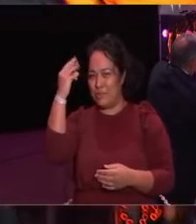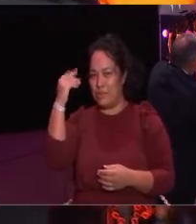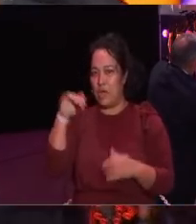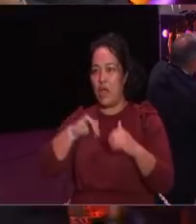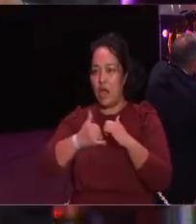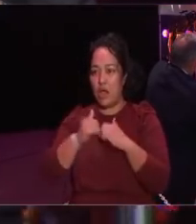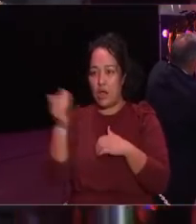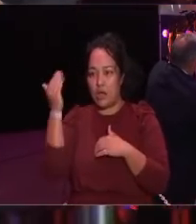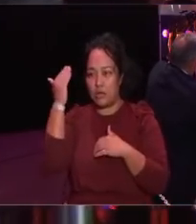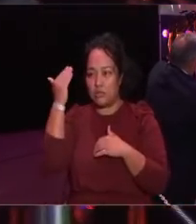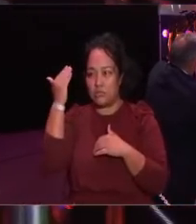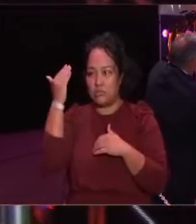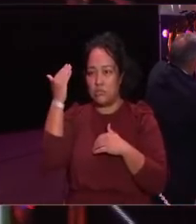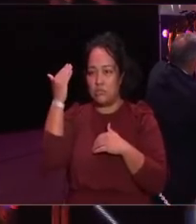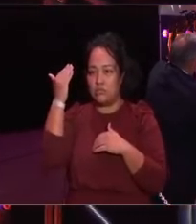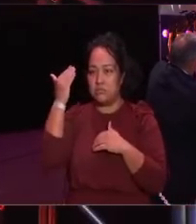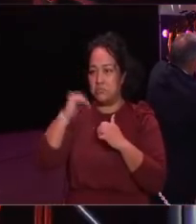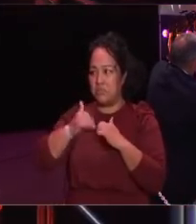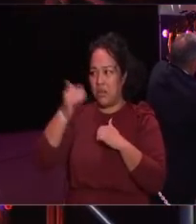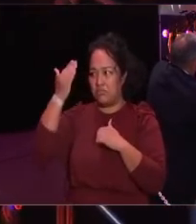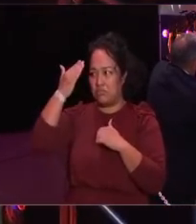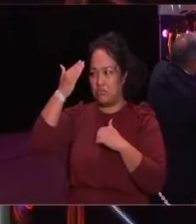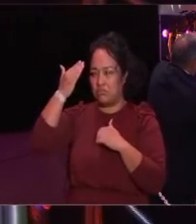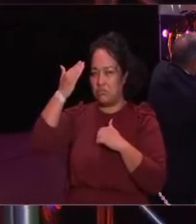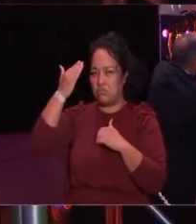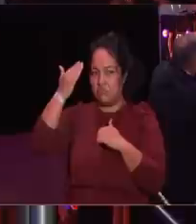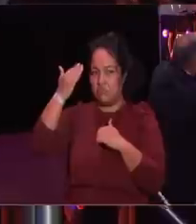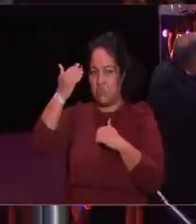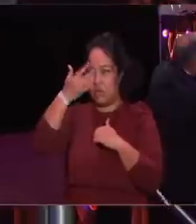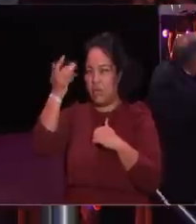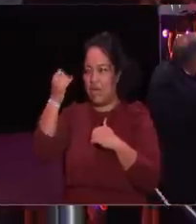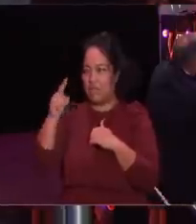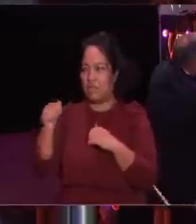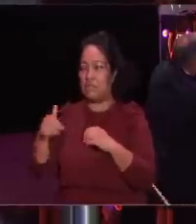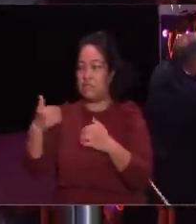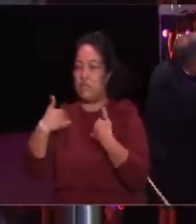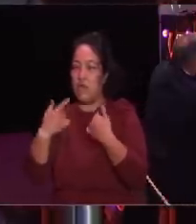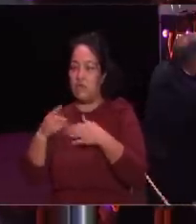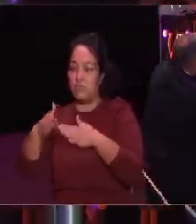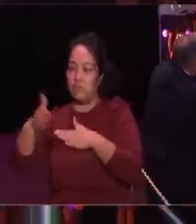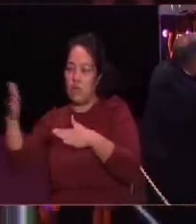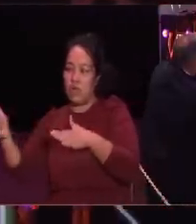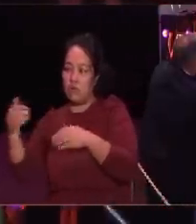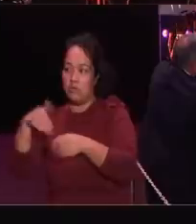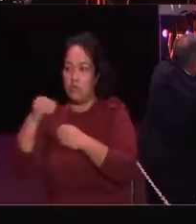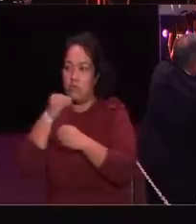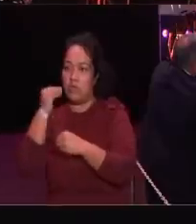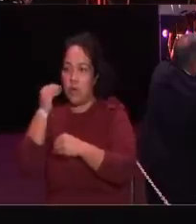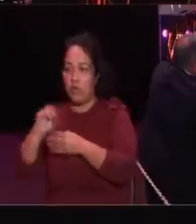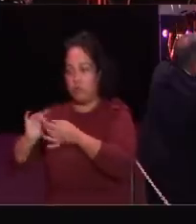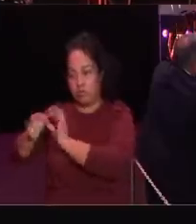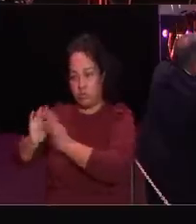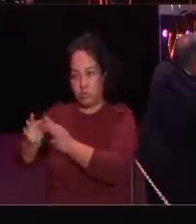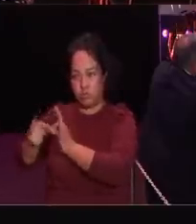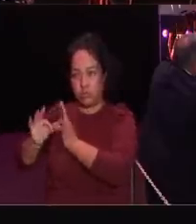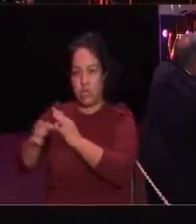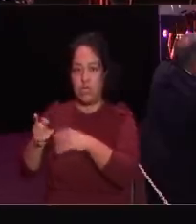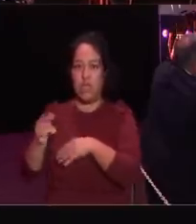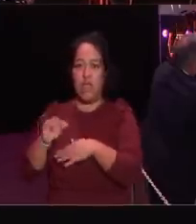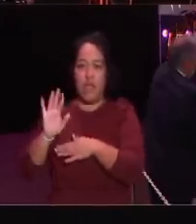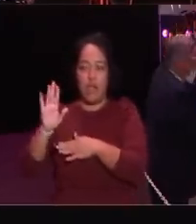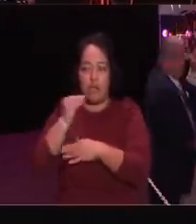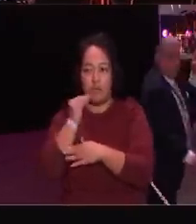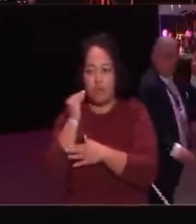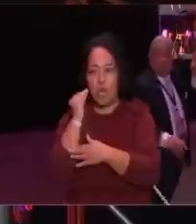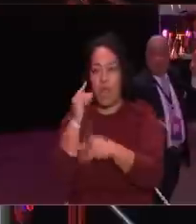know? Es que ellos tenían a alguien más que les traducía. It's because they had someone else that would translate. Ahora ya no necesitan a nadie más que